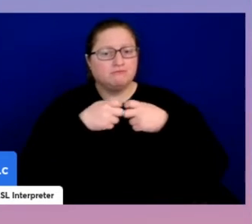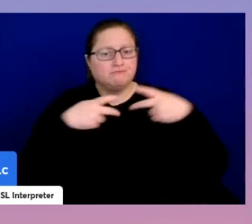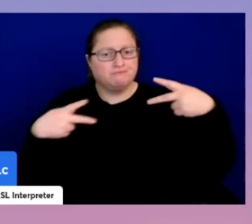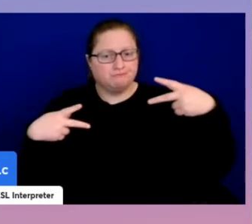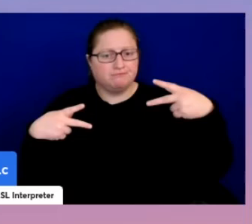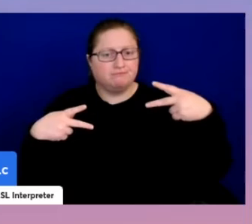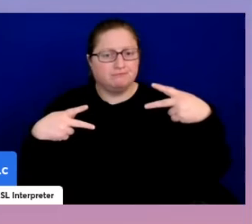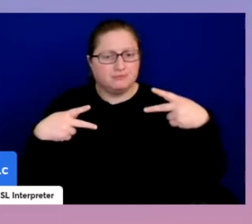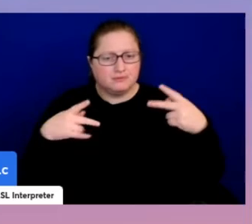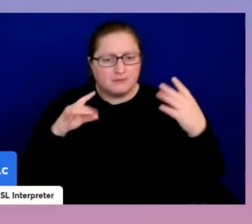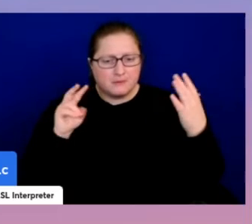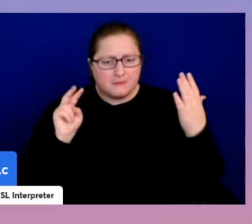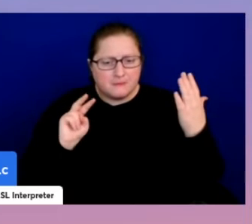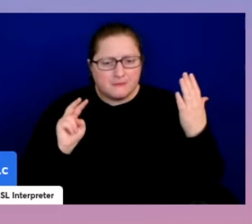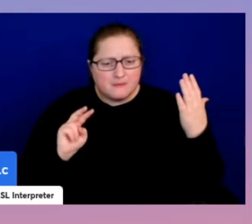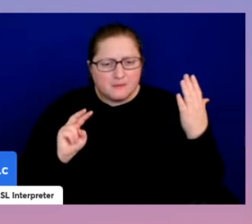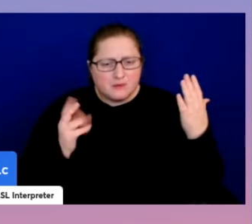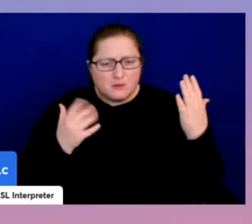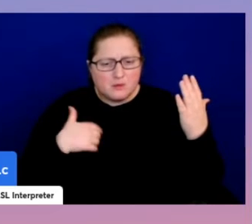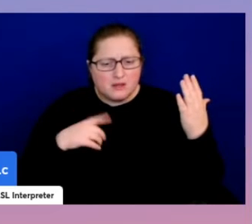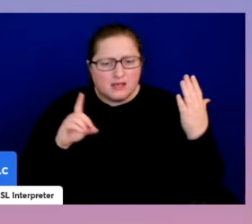Vault ADDR.